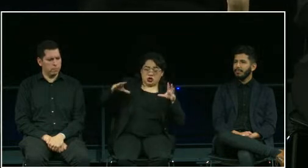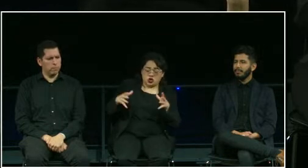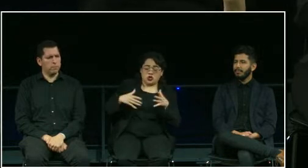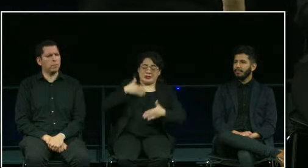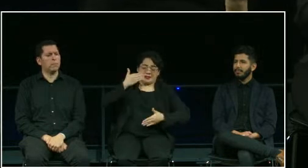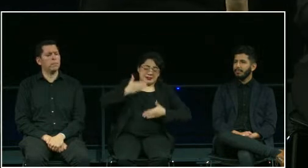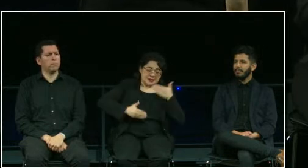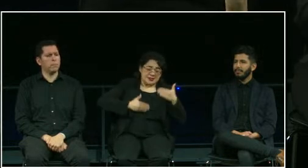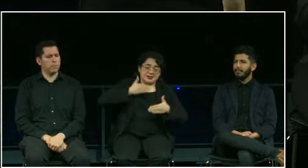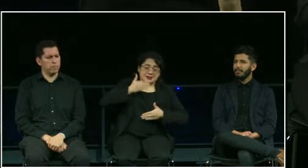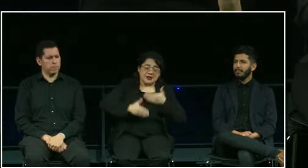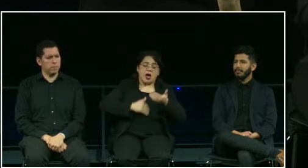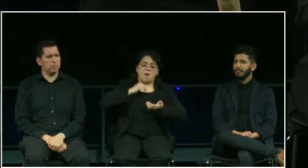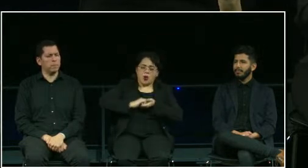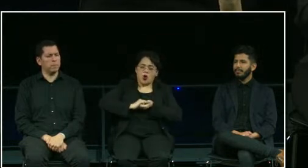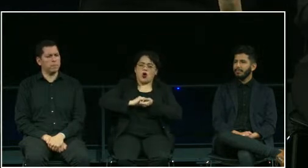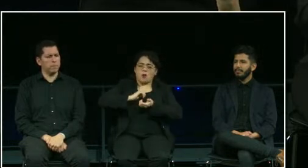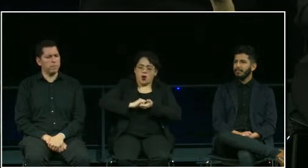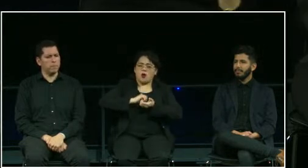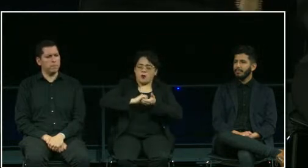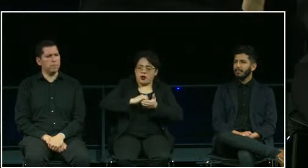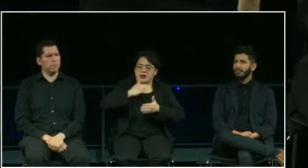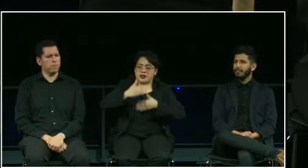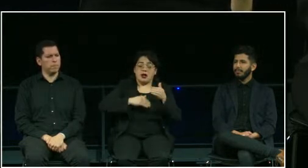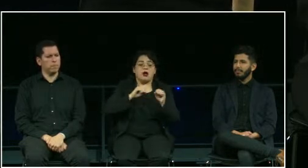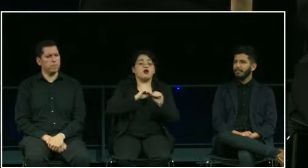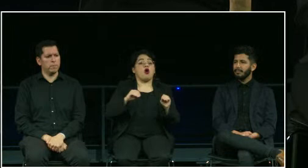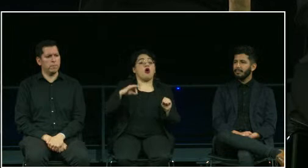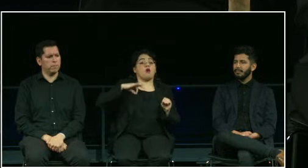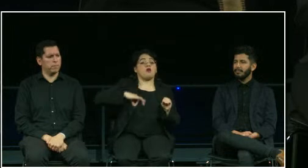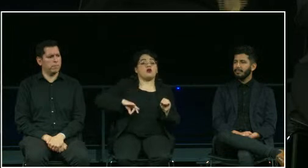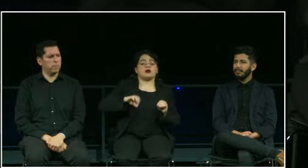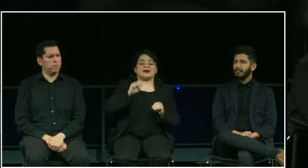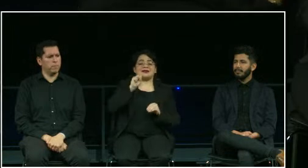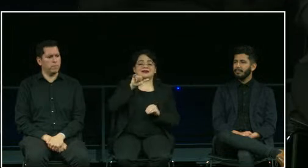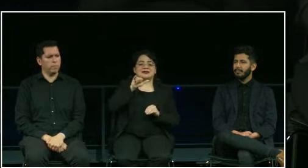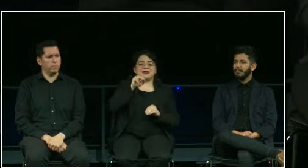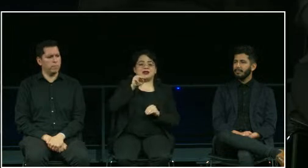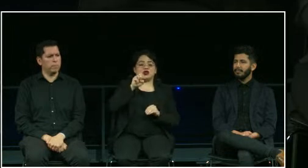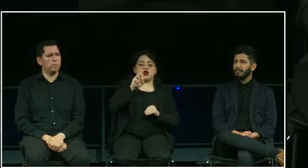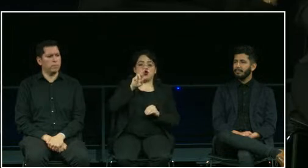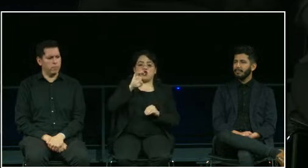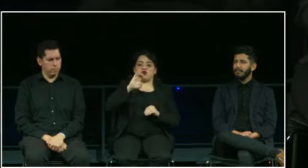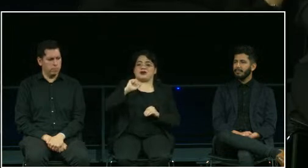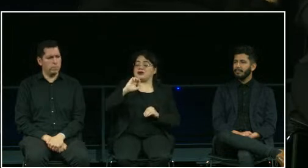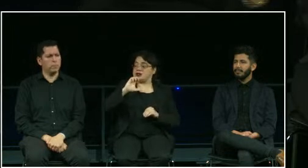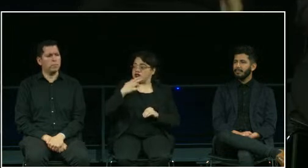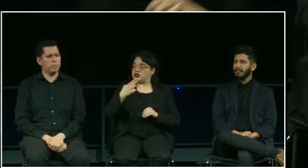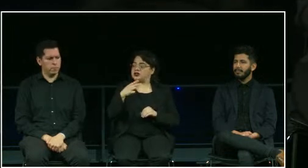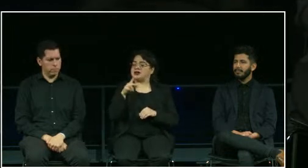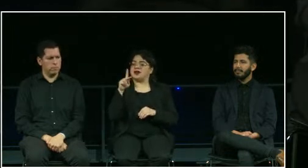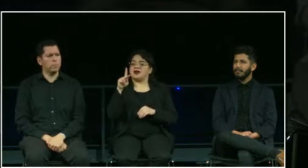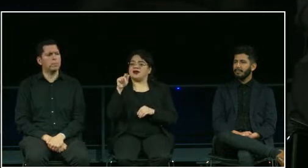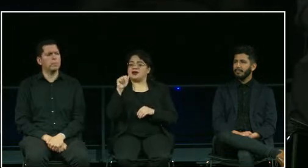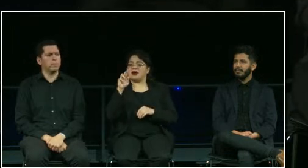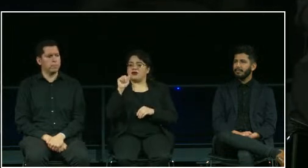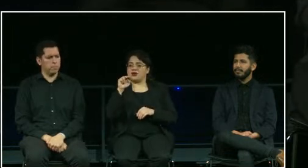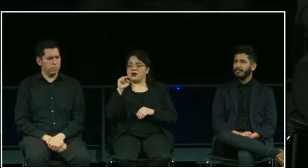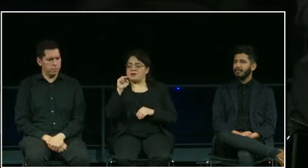we found great partners in the nonprofit CineReach, which is where I met Caroline and Paul, my fellow